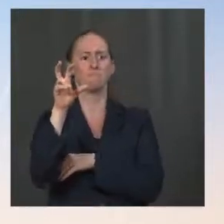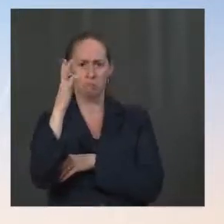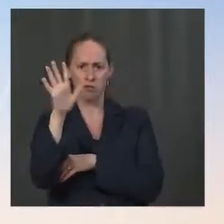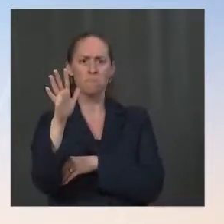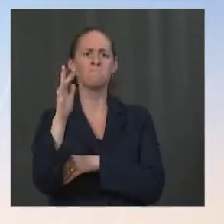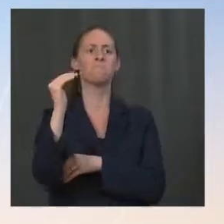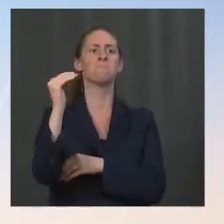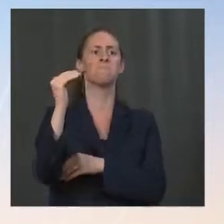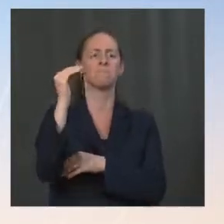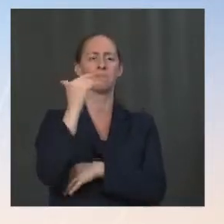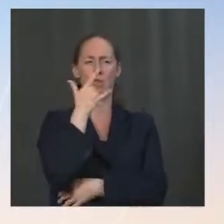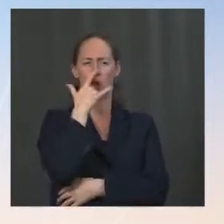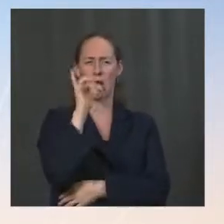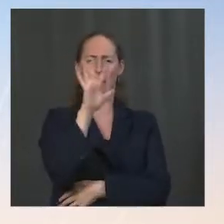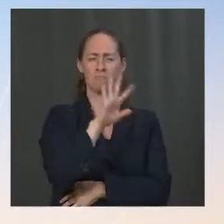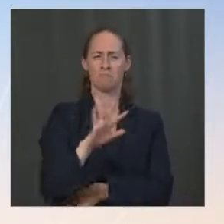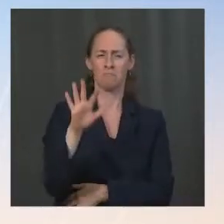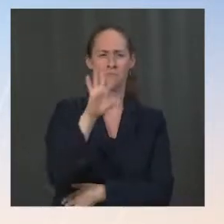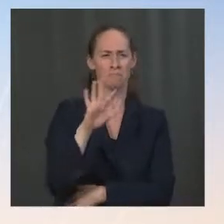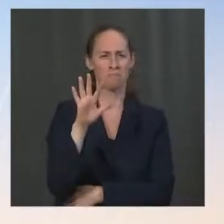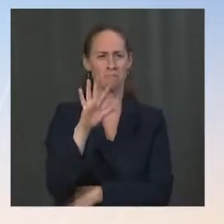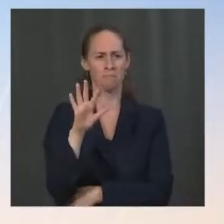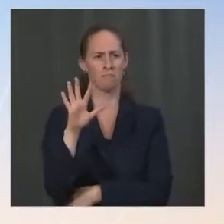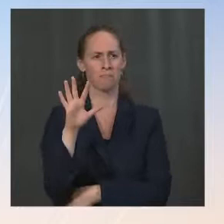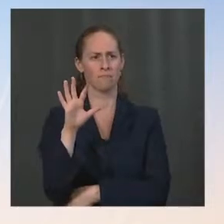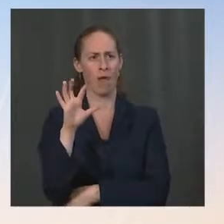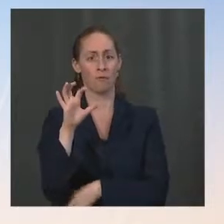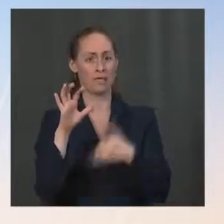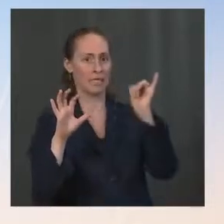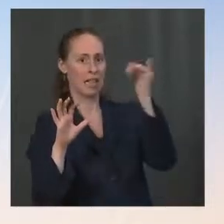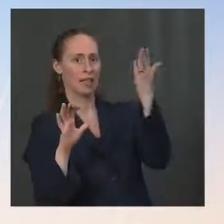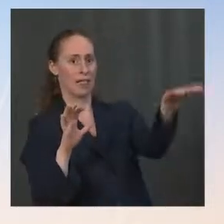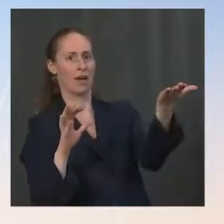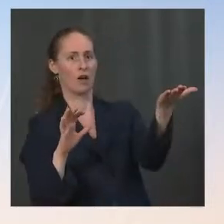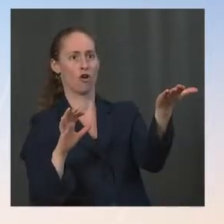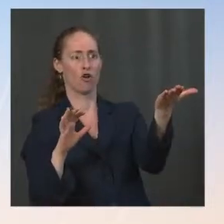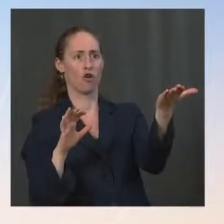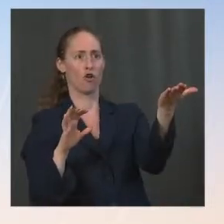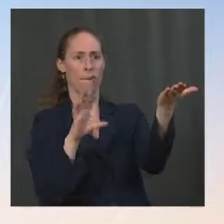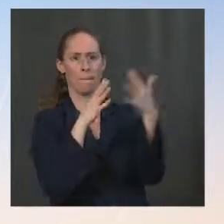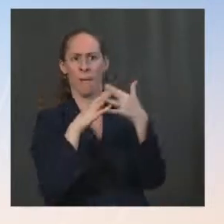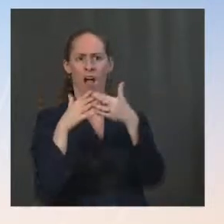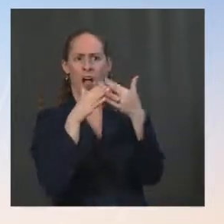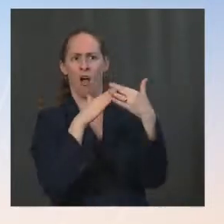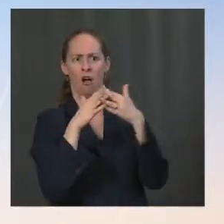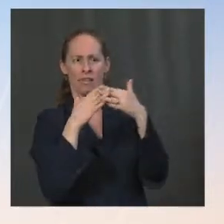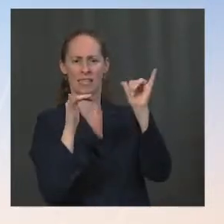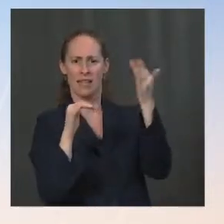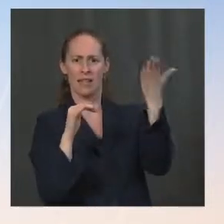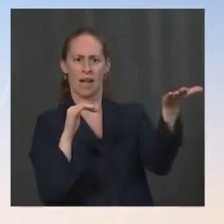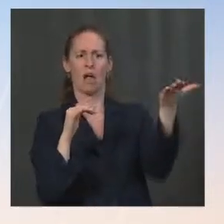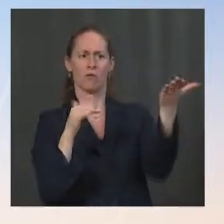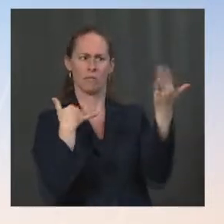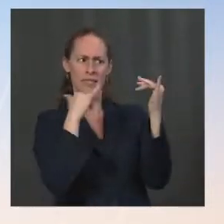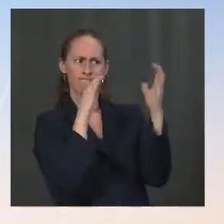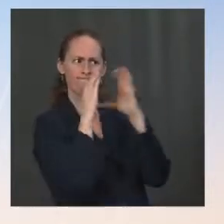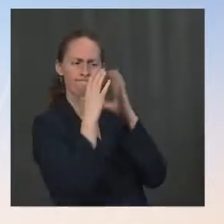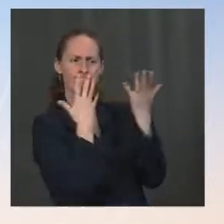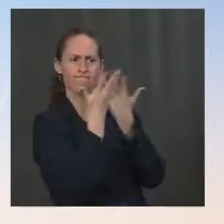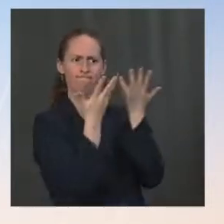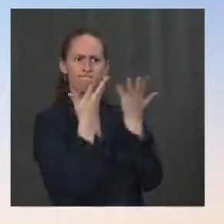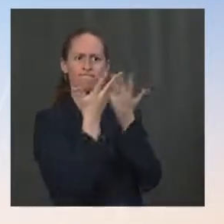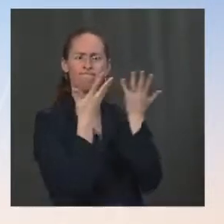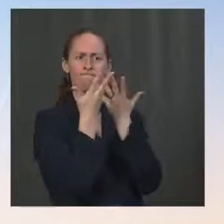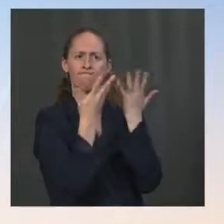approximately 500 American citizens we are currently working with who want to leave, and we are communicating directly and in direct contact with them. That speaks